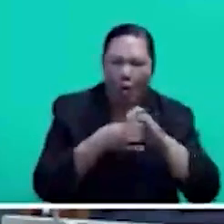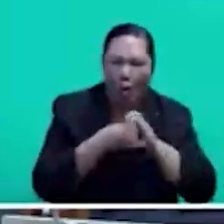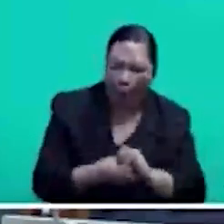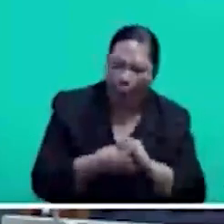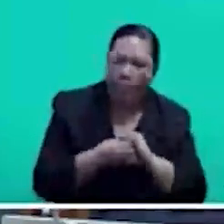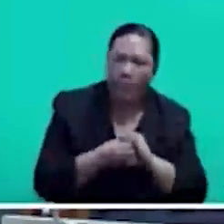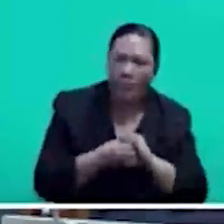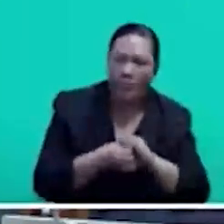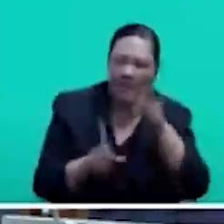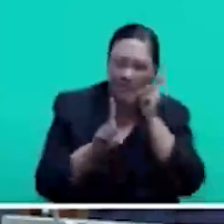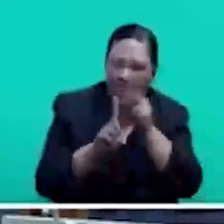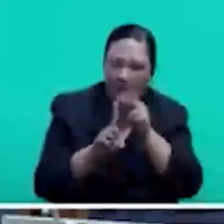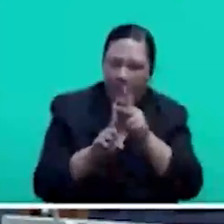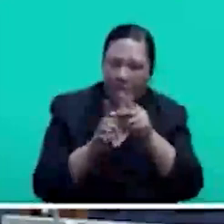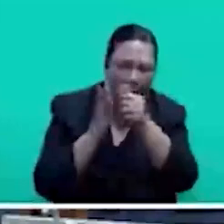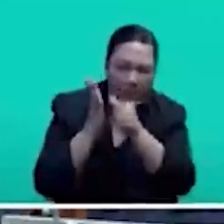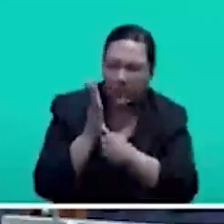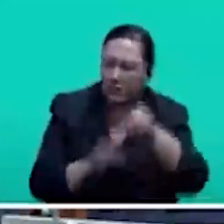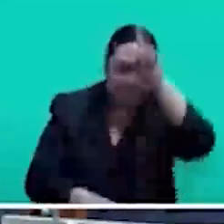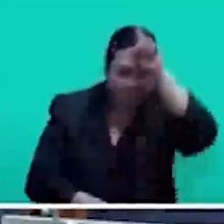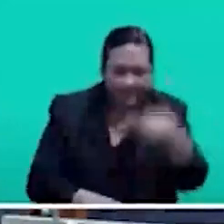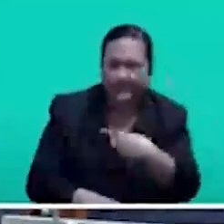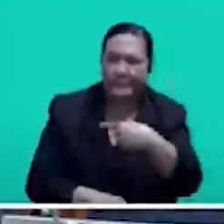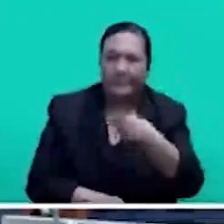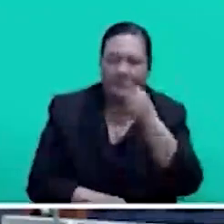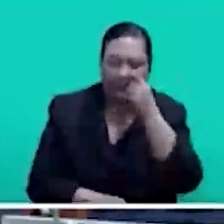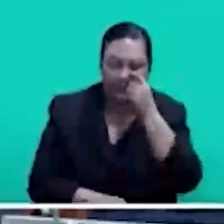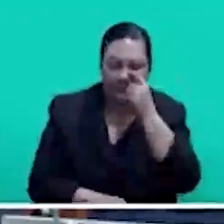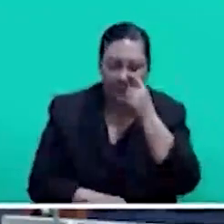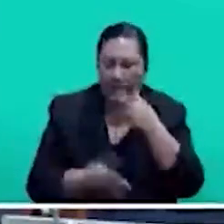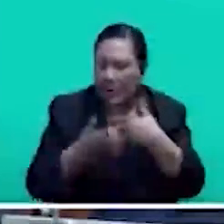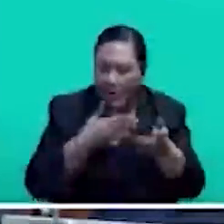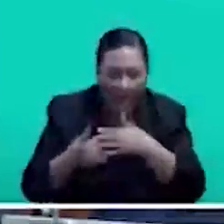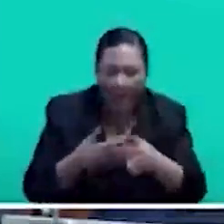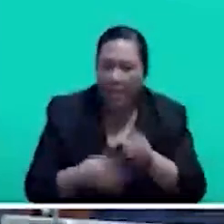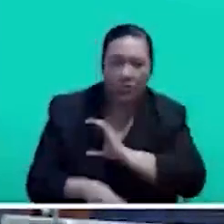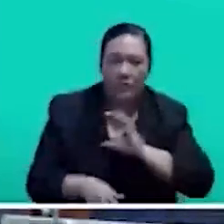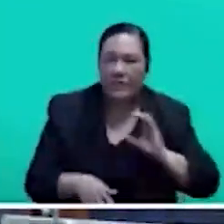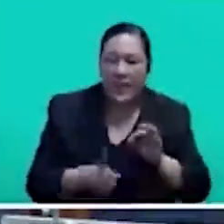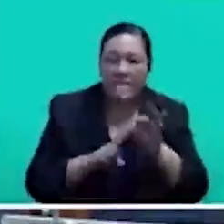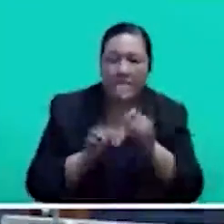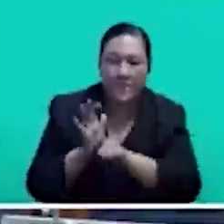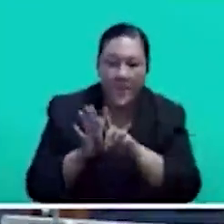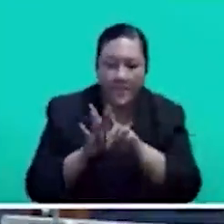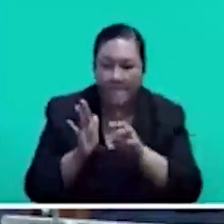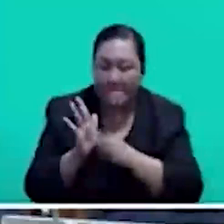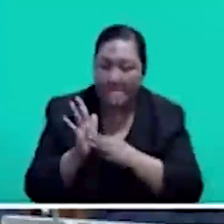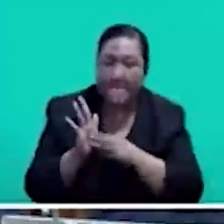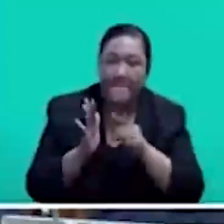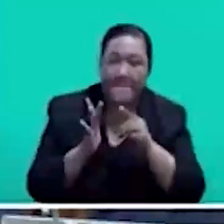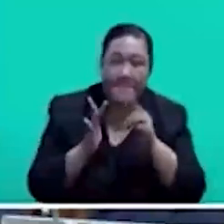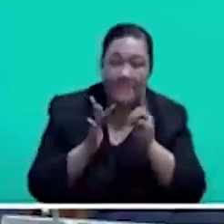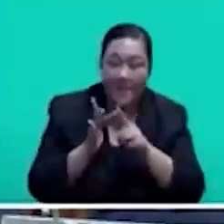gate. It doesn't matter if you are Citizen Premila or Citizen Choni. It's the reason